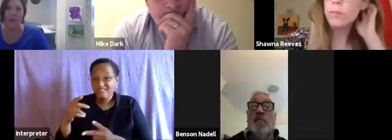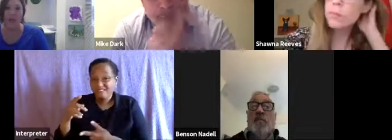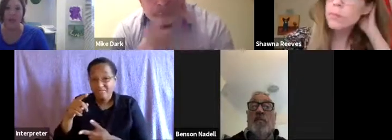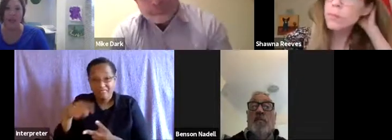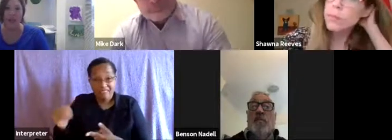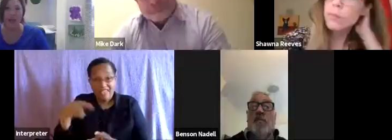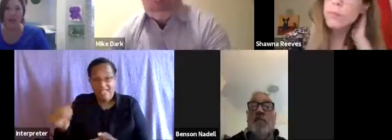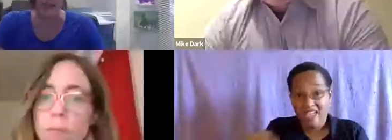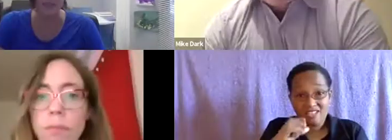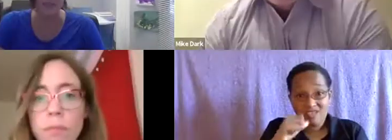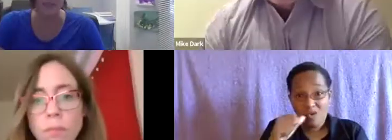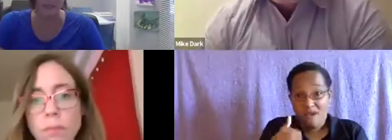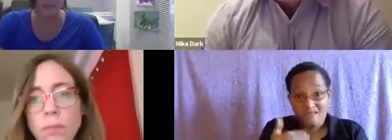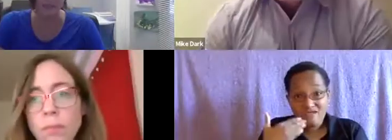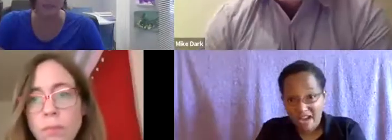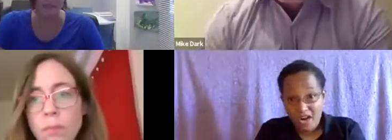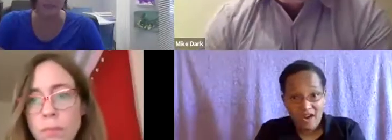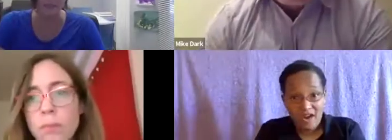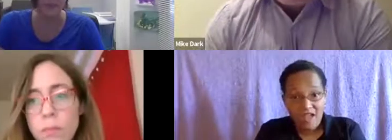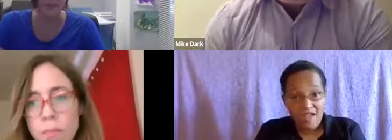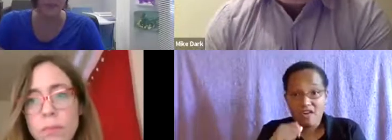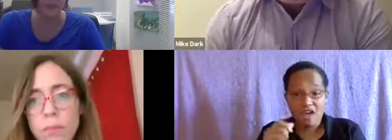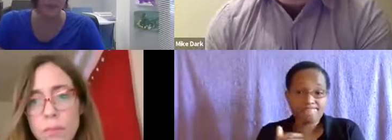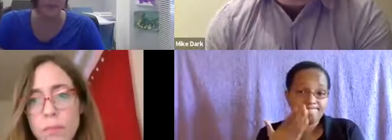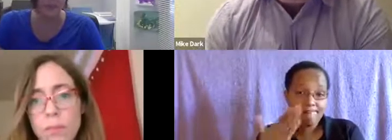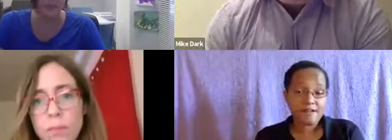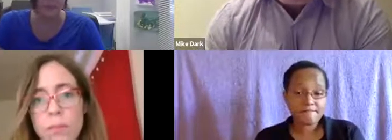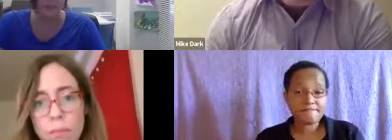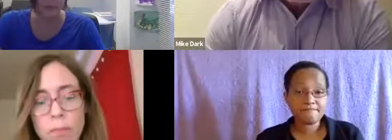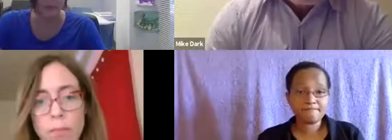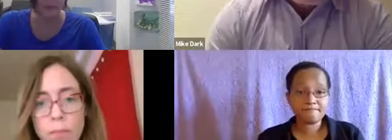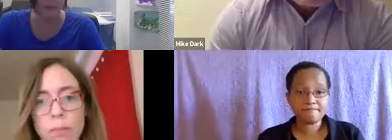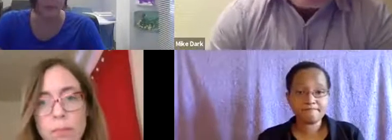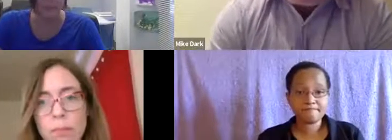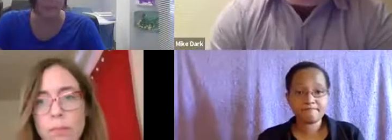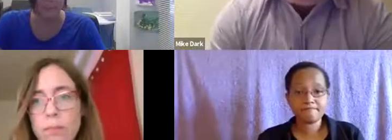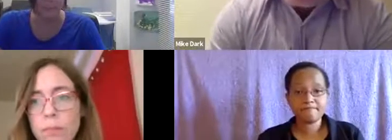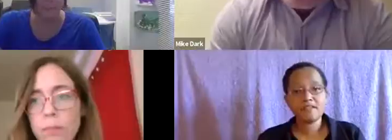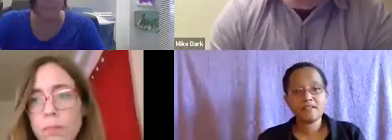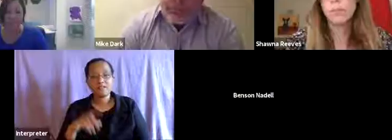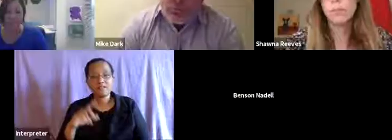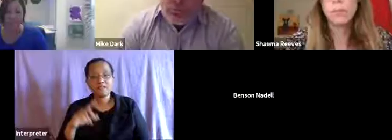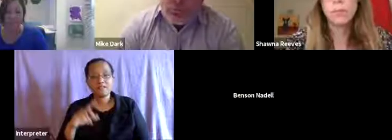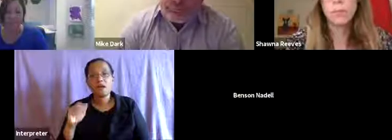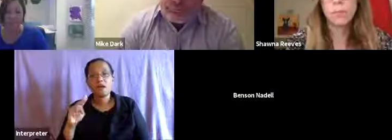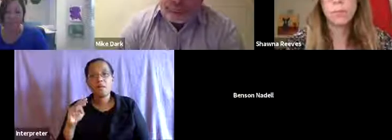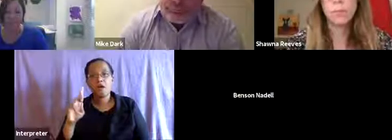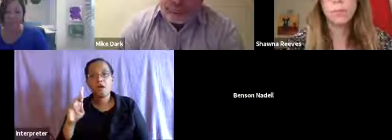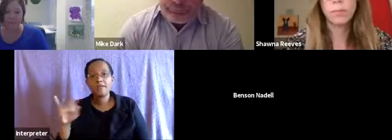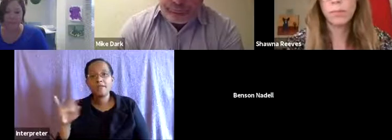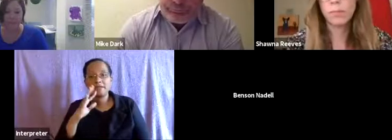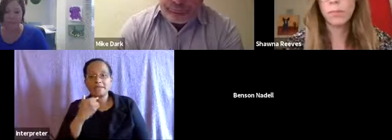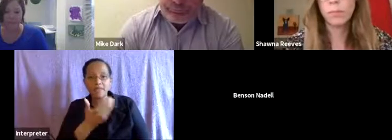curriculum is rigid at best, and it doesn't prize innovation, and it doesn't sort of prioritize the skills that they need to